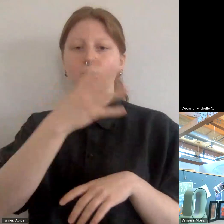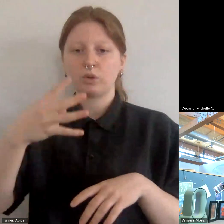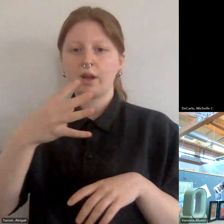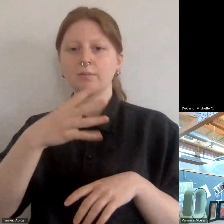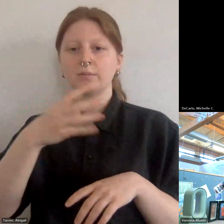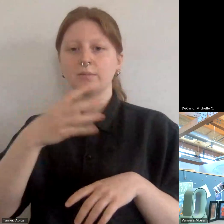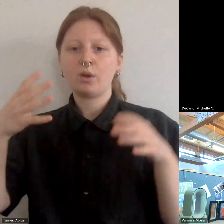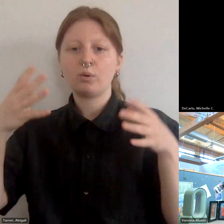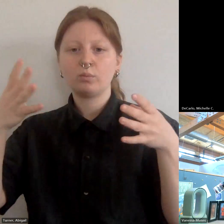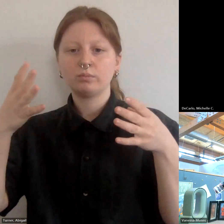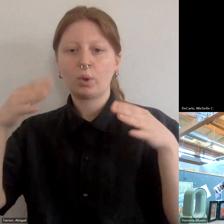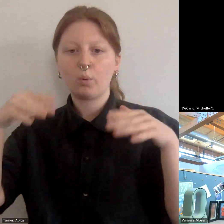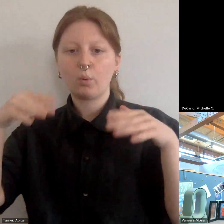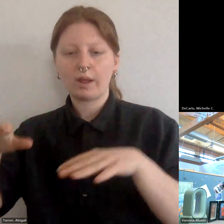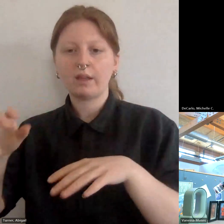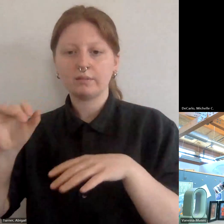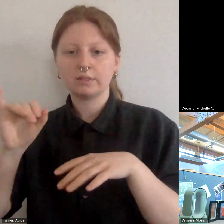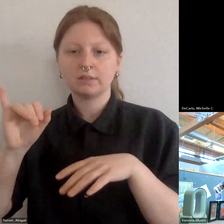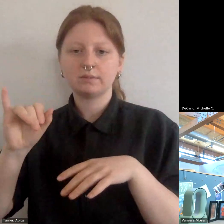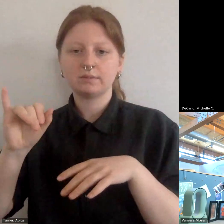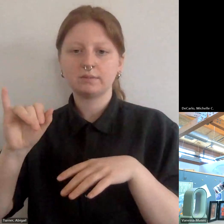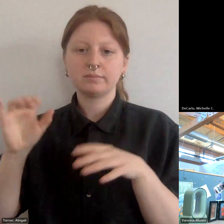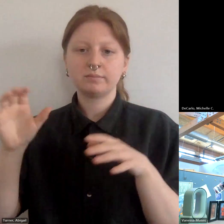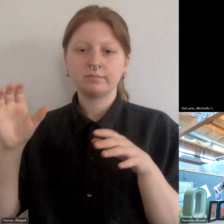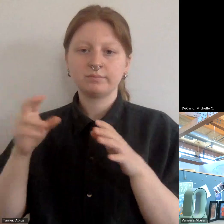edicts affected your work?